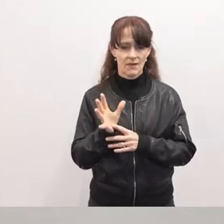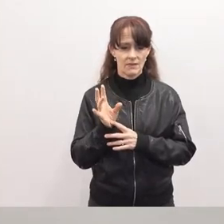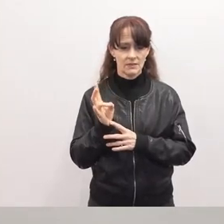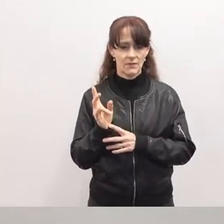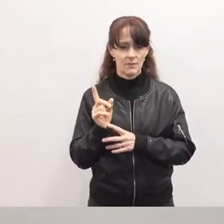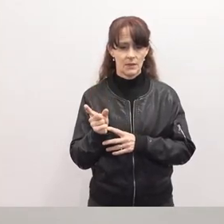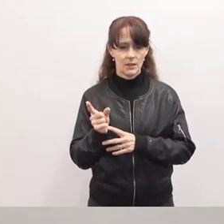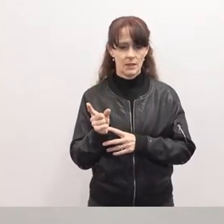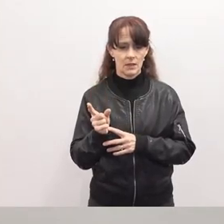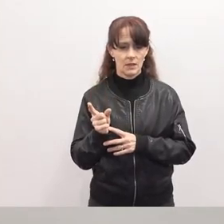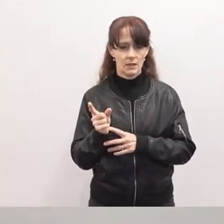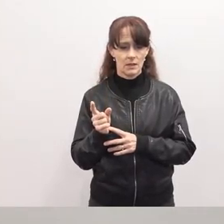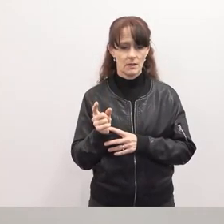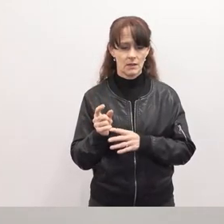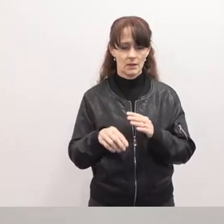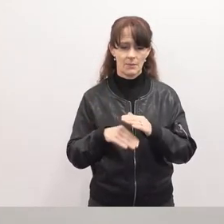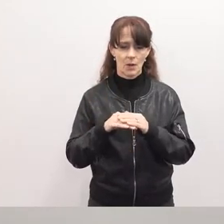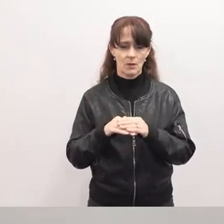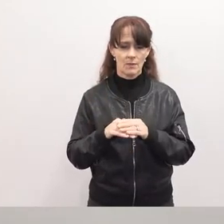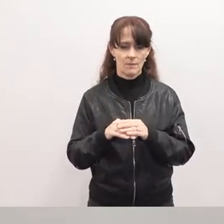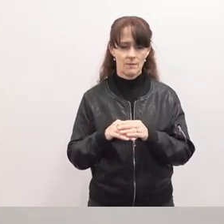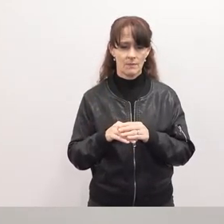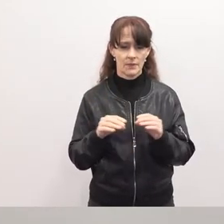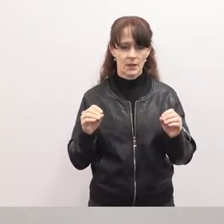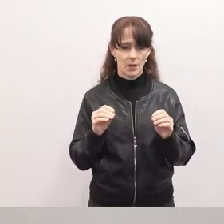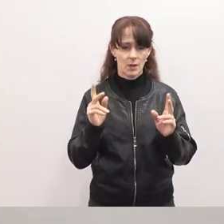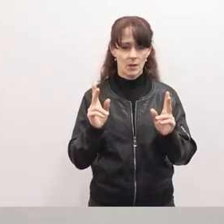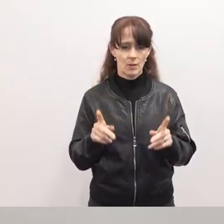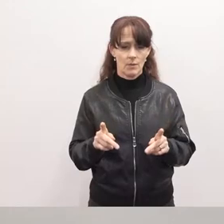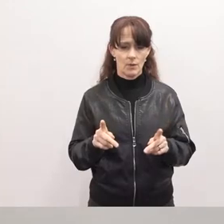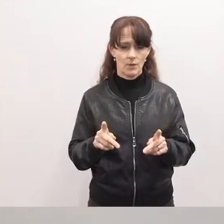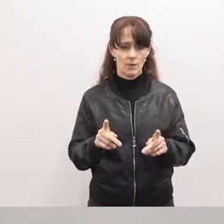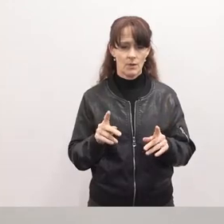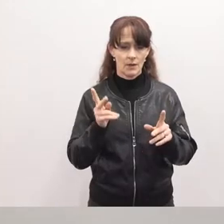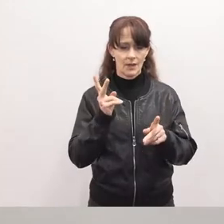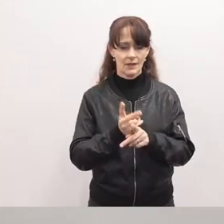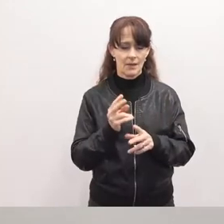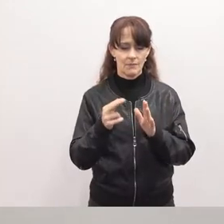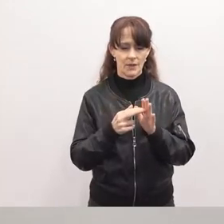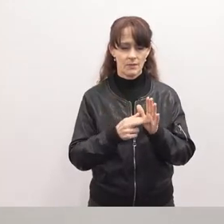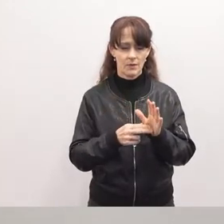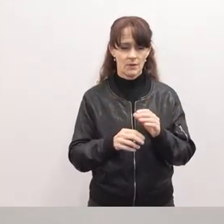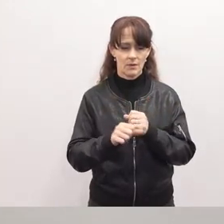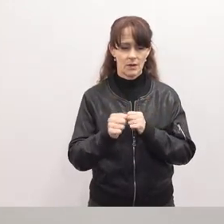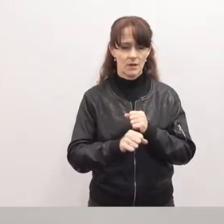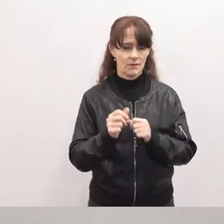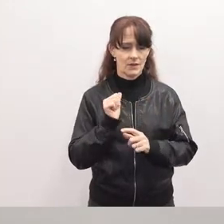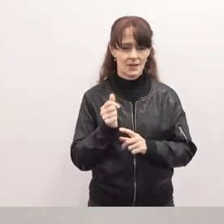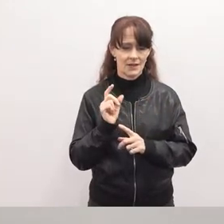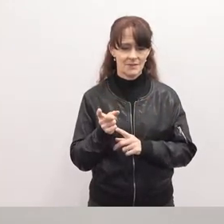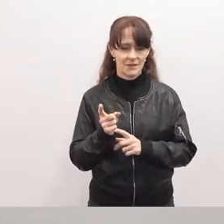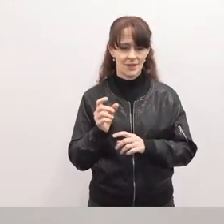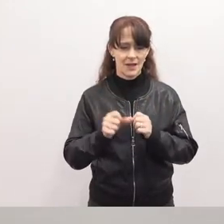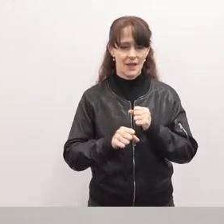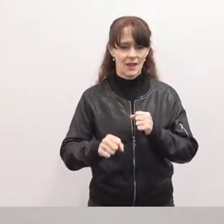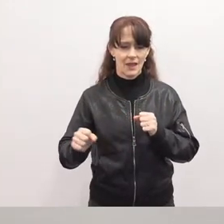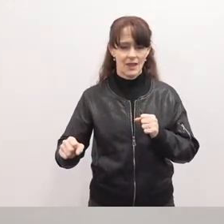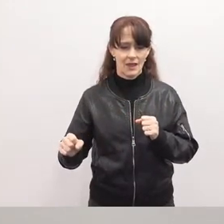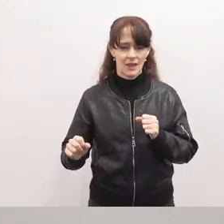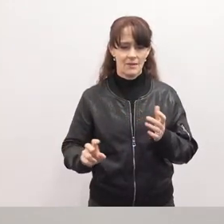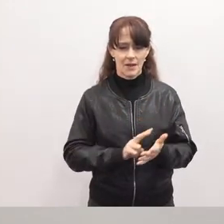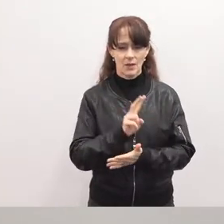5 to 7 minutes at the outside, and not a single person adhere to that rule. Everybody spoke for over 10 minutes, and it lasted